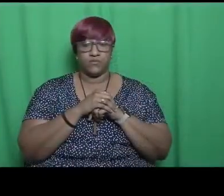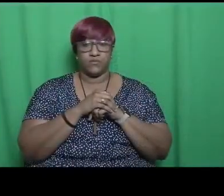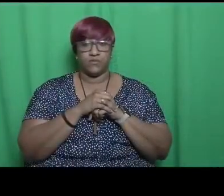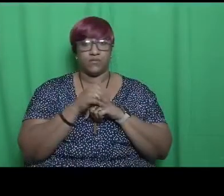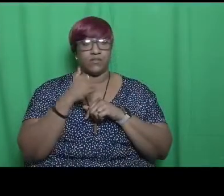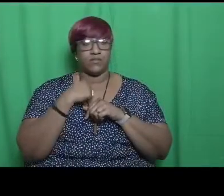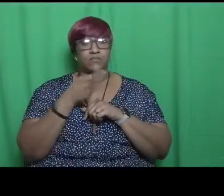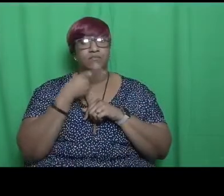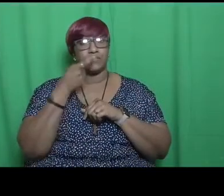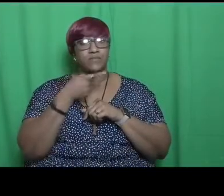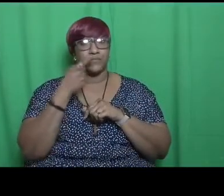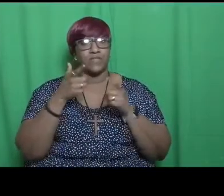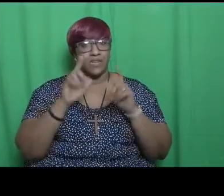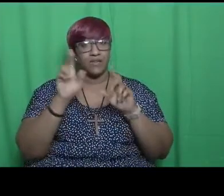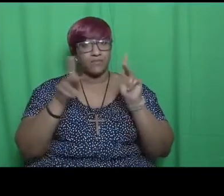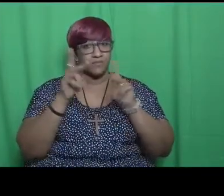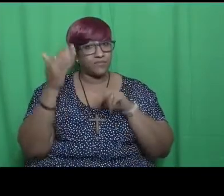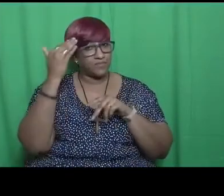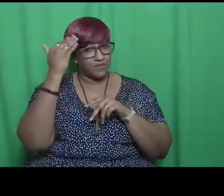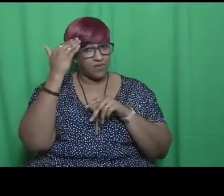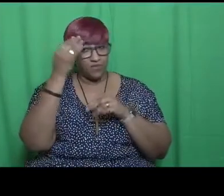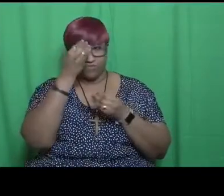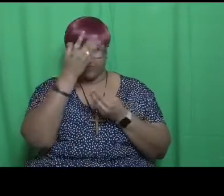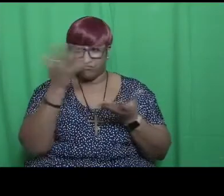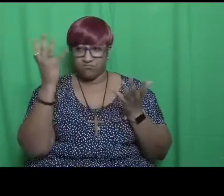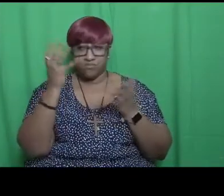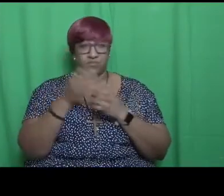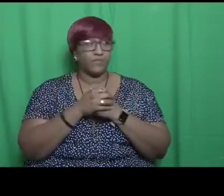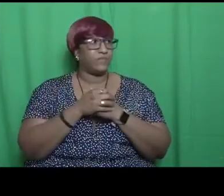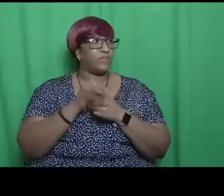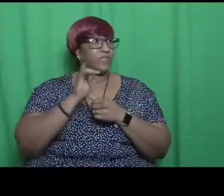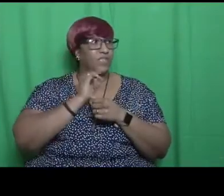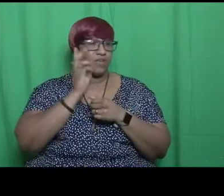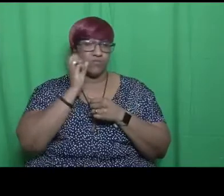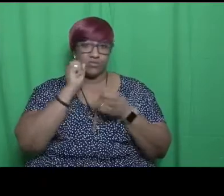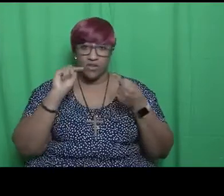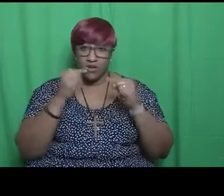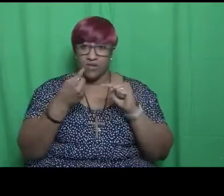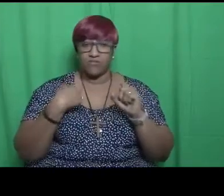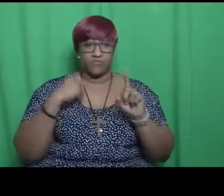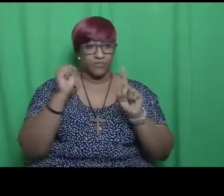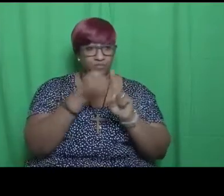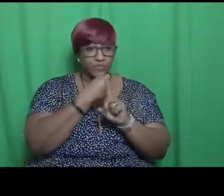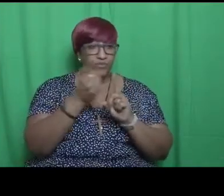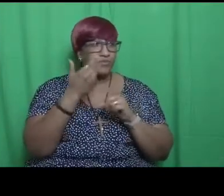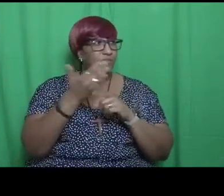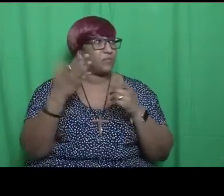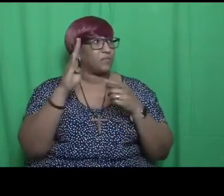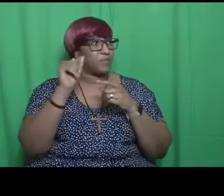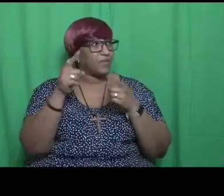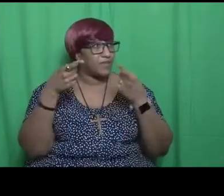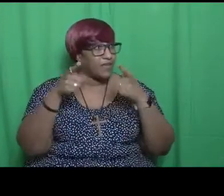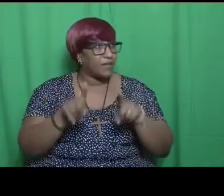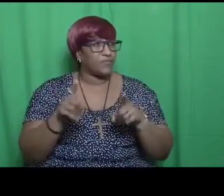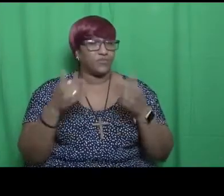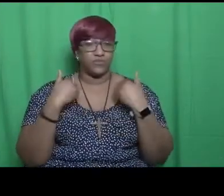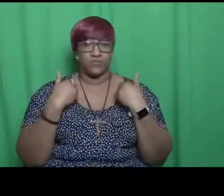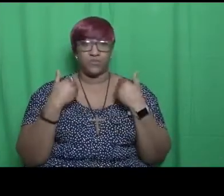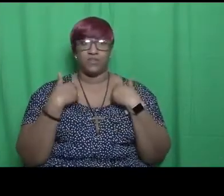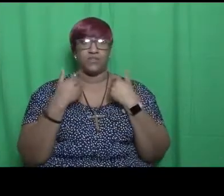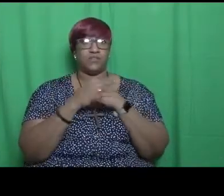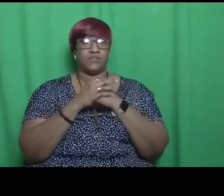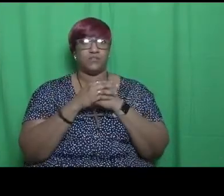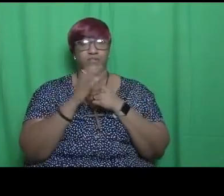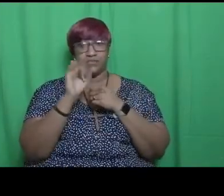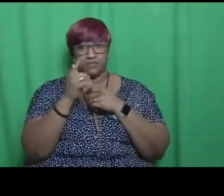And I'm saying, let people know that. But let people know, I was hurt, I was abused, something bad happened to me, I may have even done some